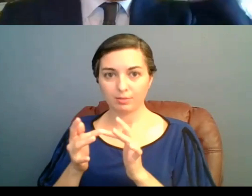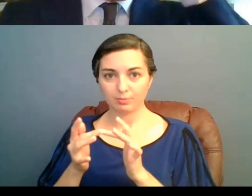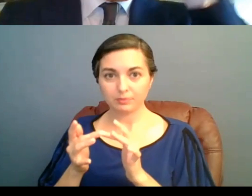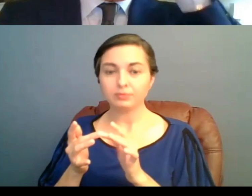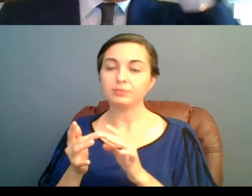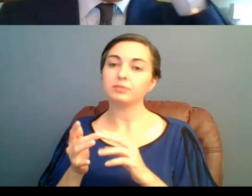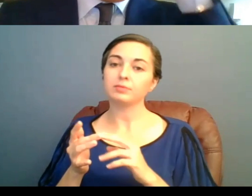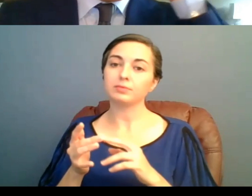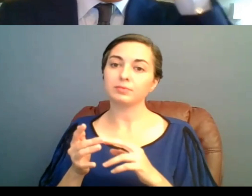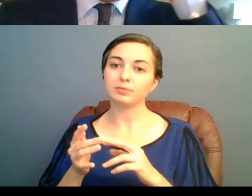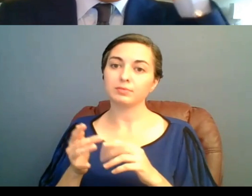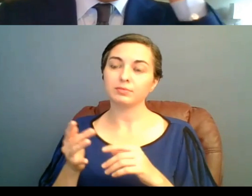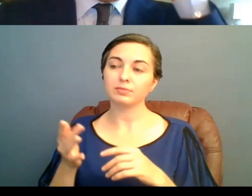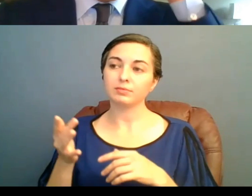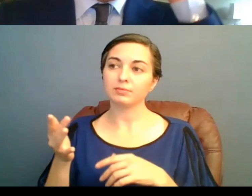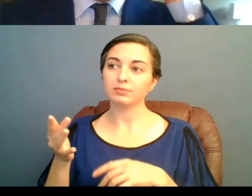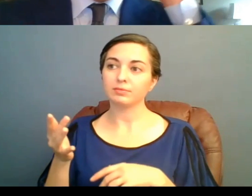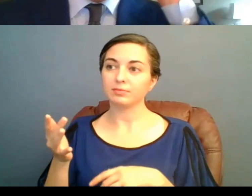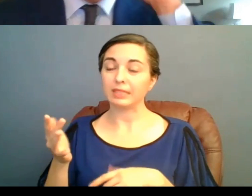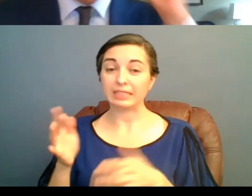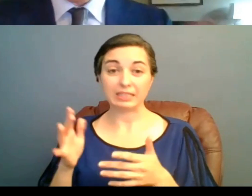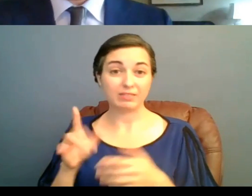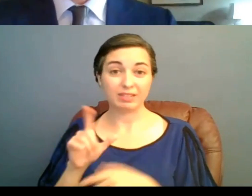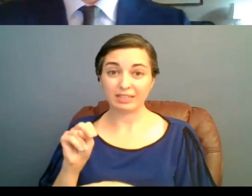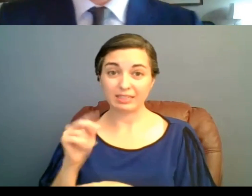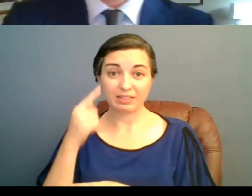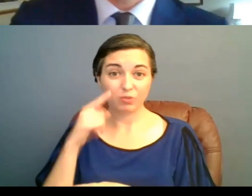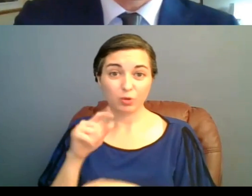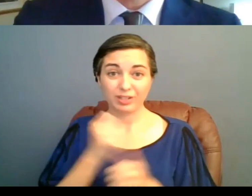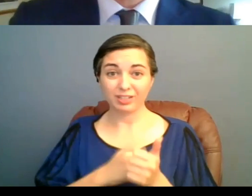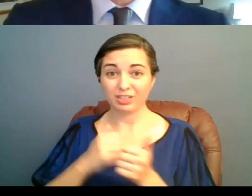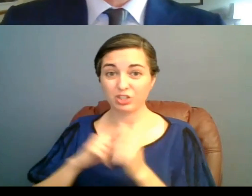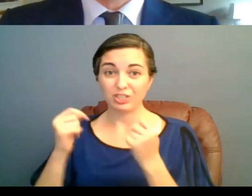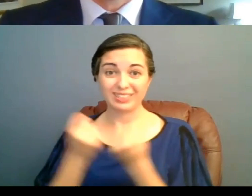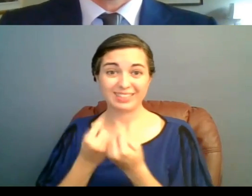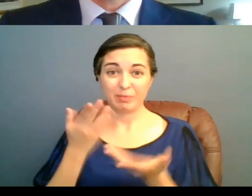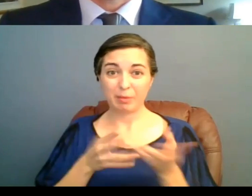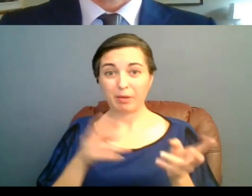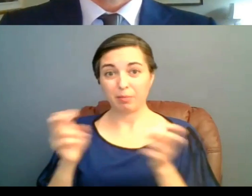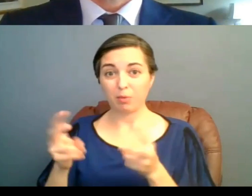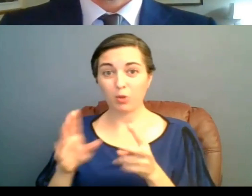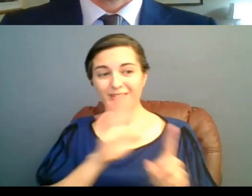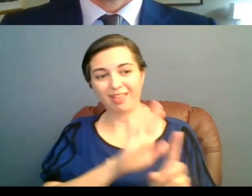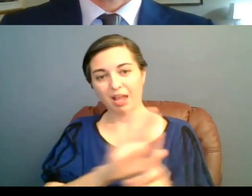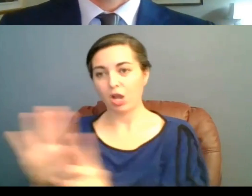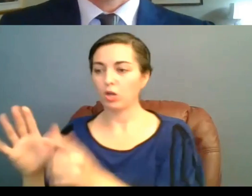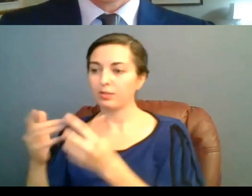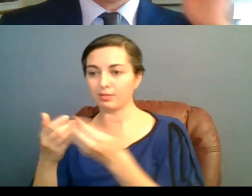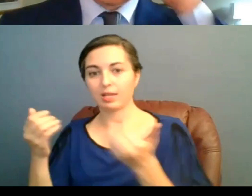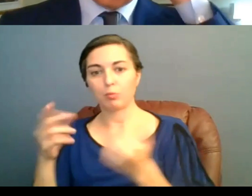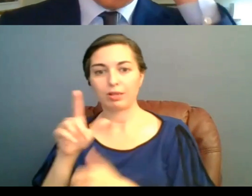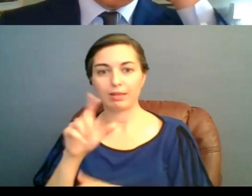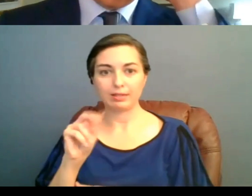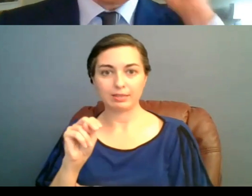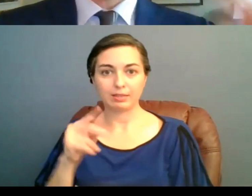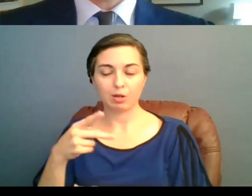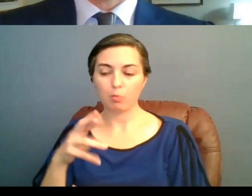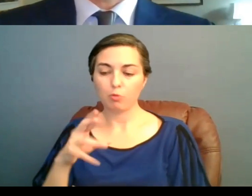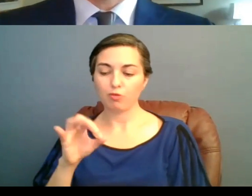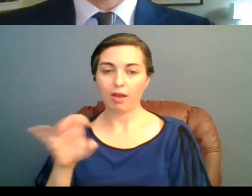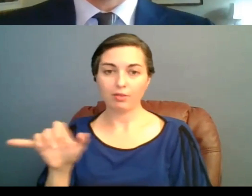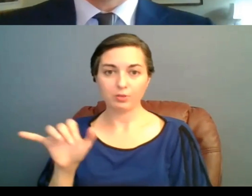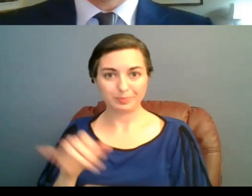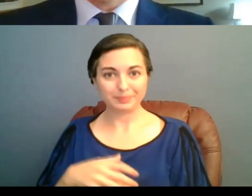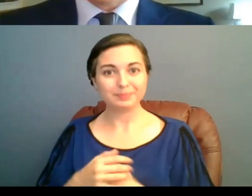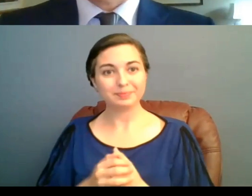probably the biggest. Even just LinkedIn for each team, they might post on their own LinkedIn profiles as well. That's